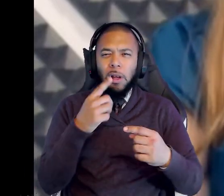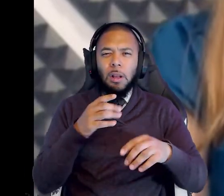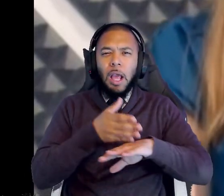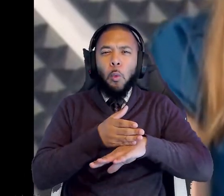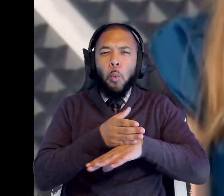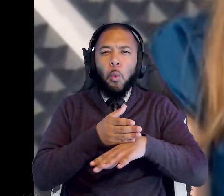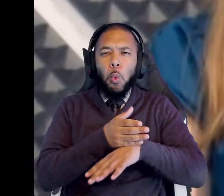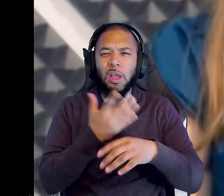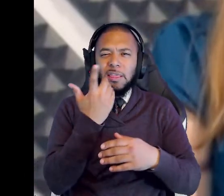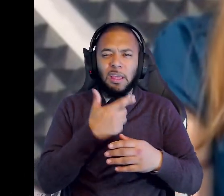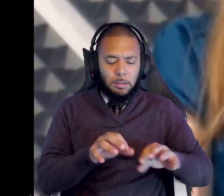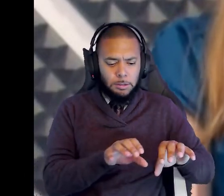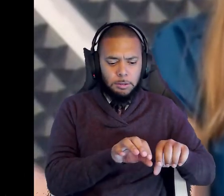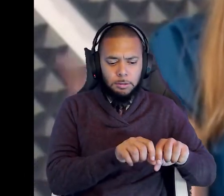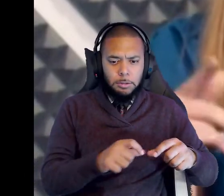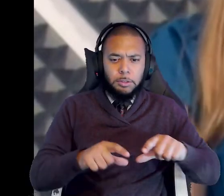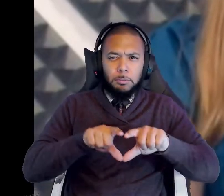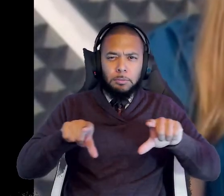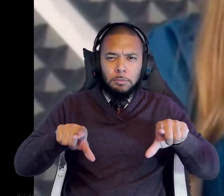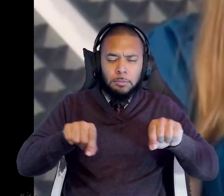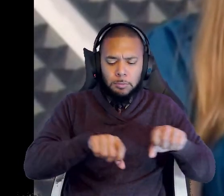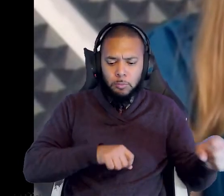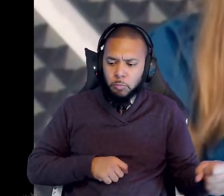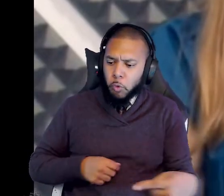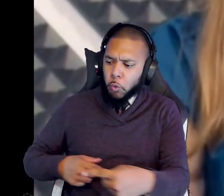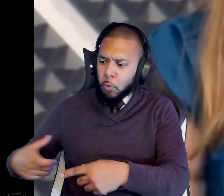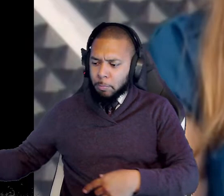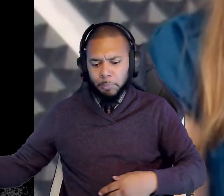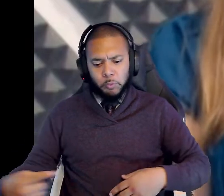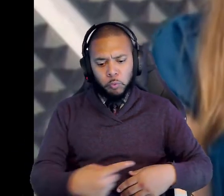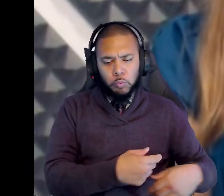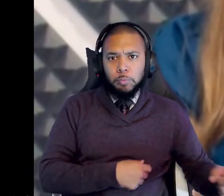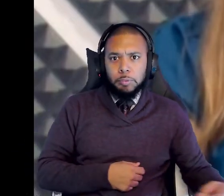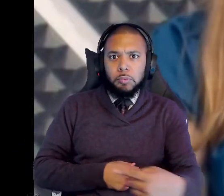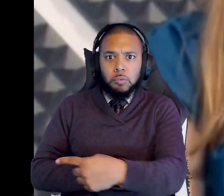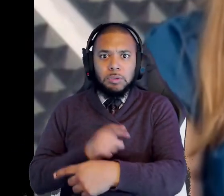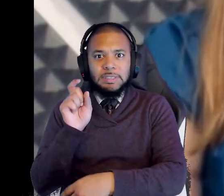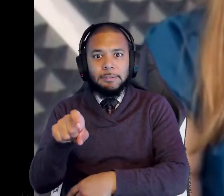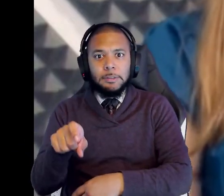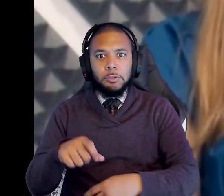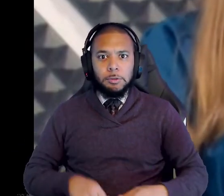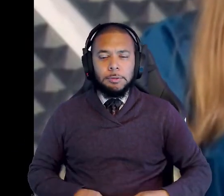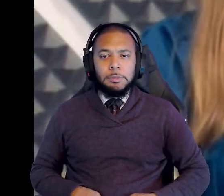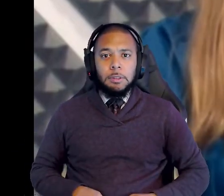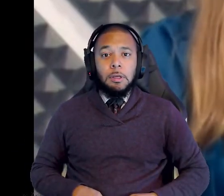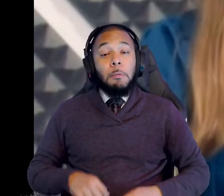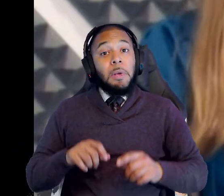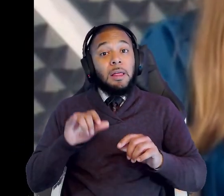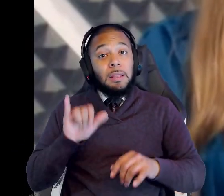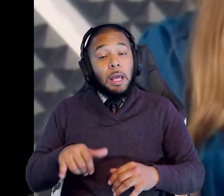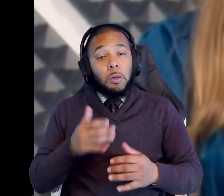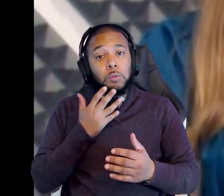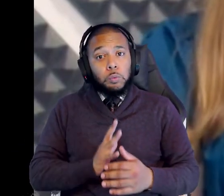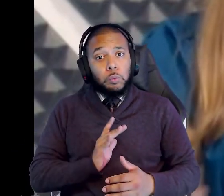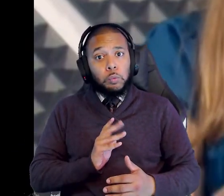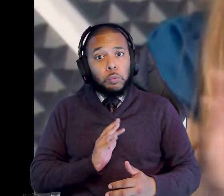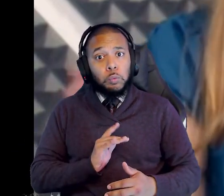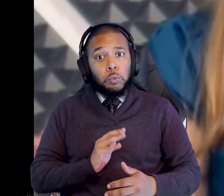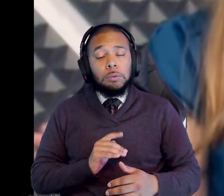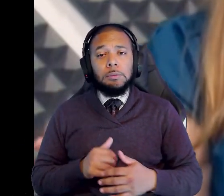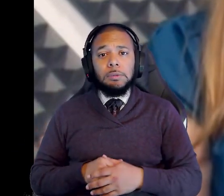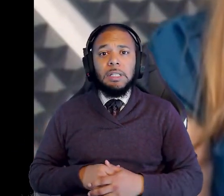But that's all they had to do. Pretty simple. I think even a kid could do it thanks to the Jacquard loom, which made weaving